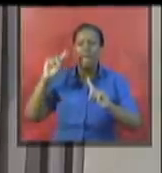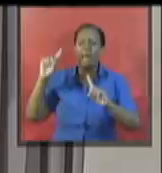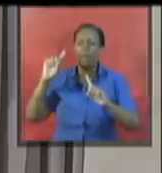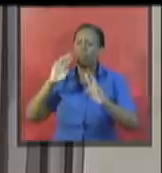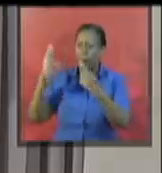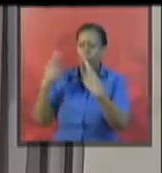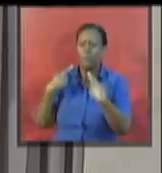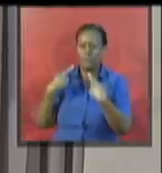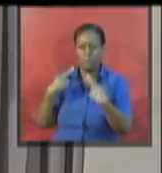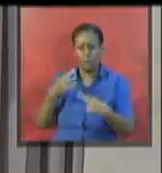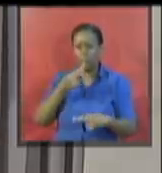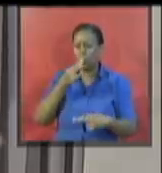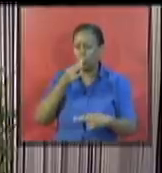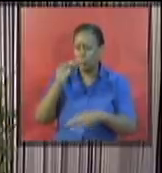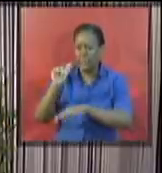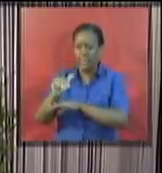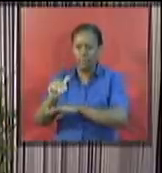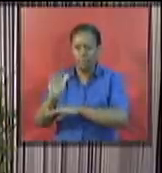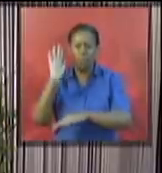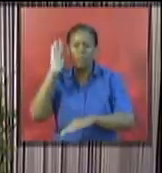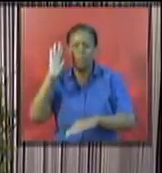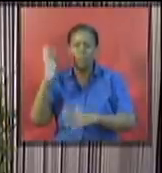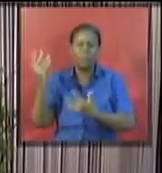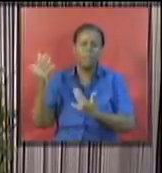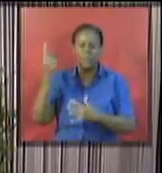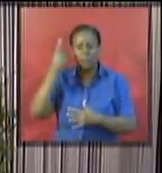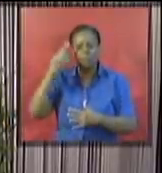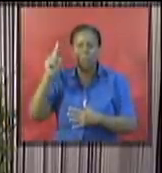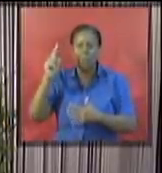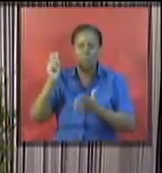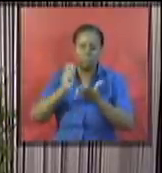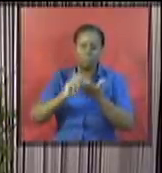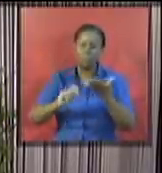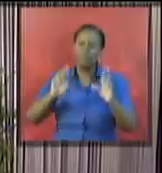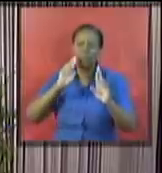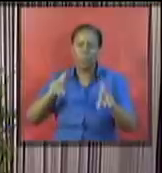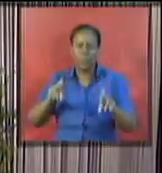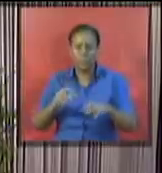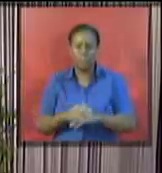a written report this afternoon. Thank you, Minister. And we move now to TV6, please.